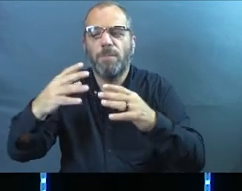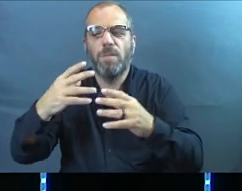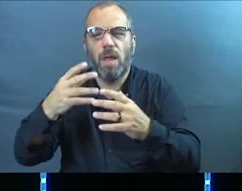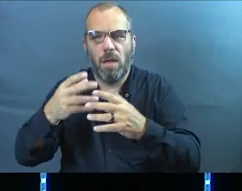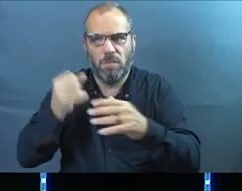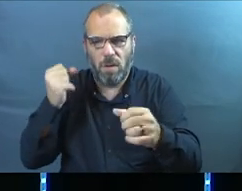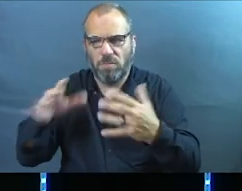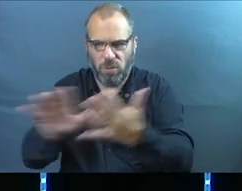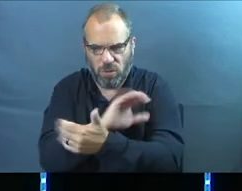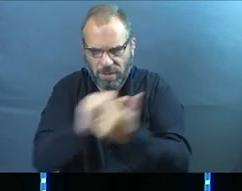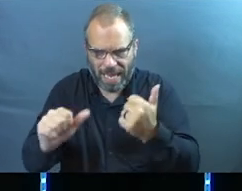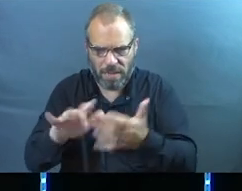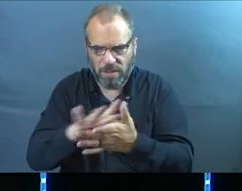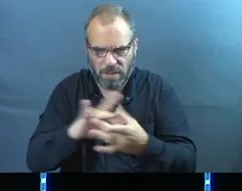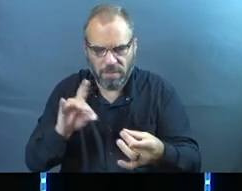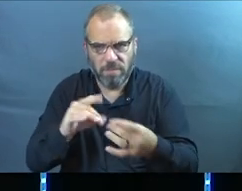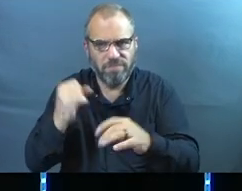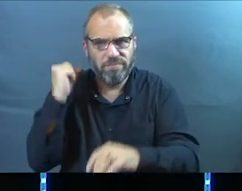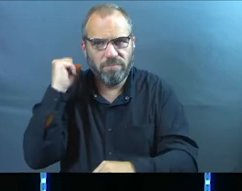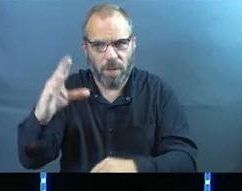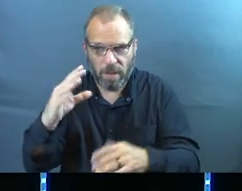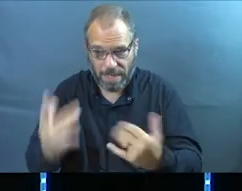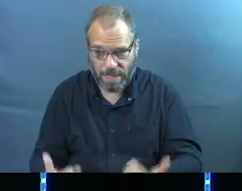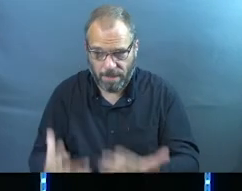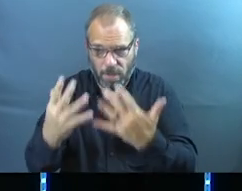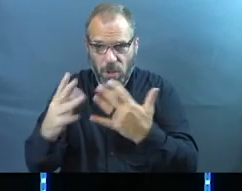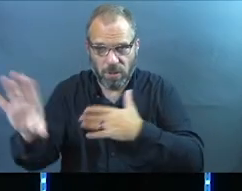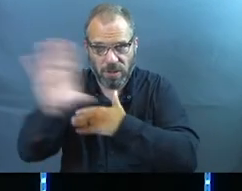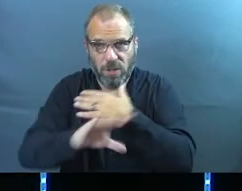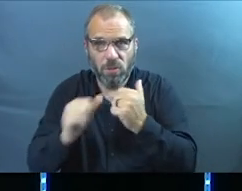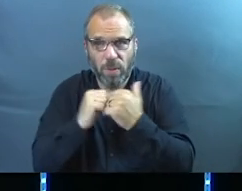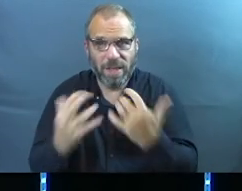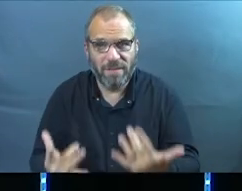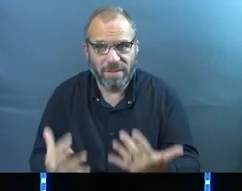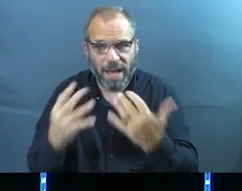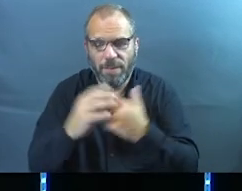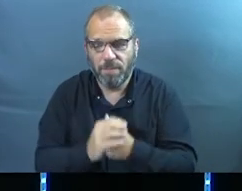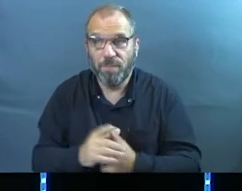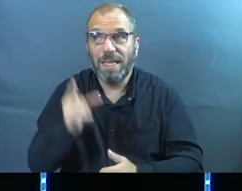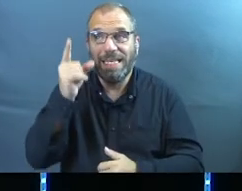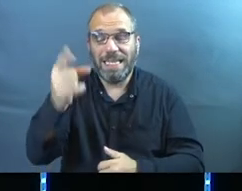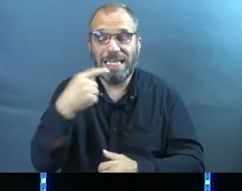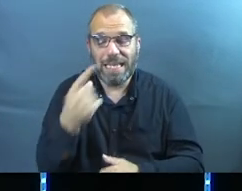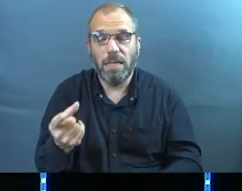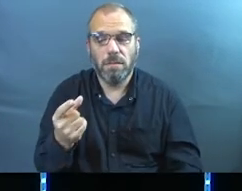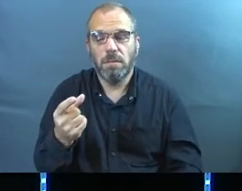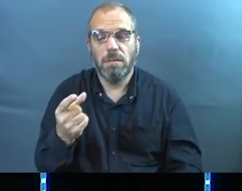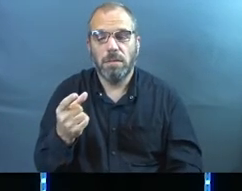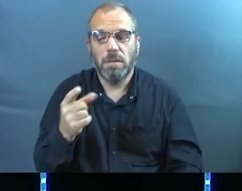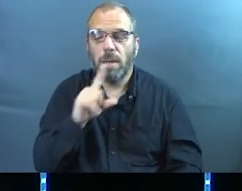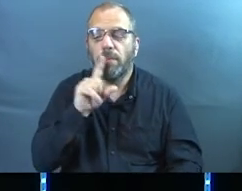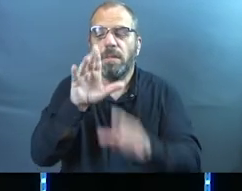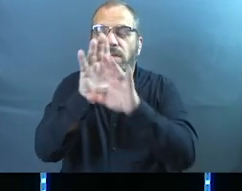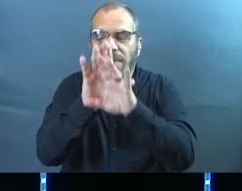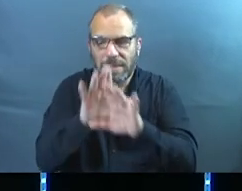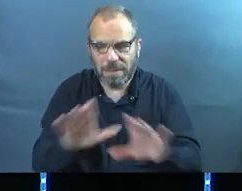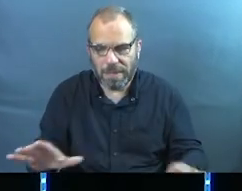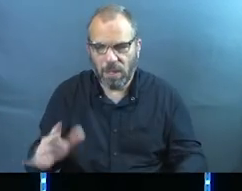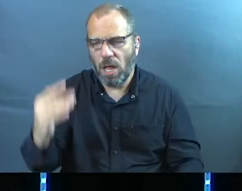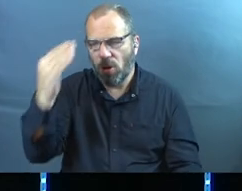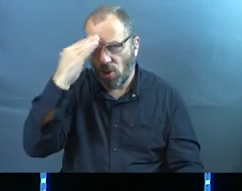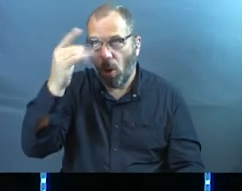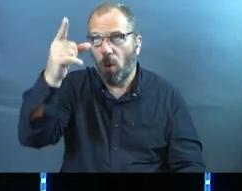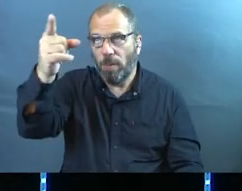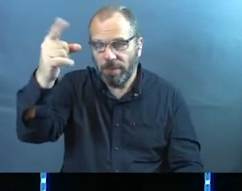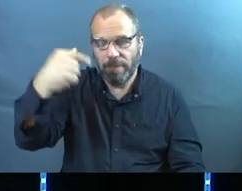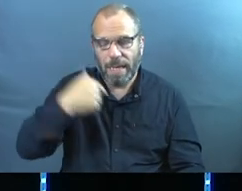the bow and shatters the spear. He burns the shields with fire. He says, "Be still and know